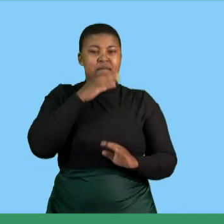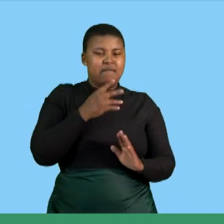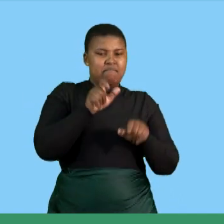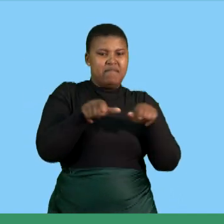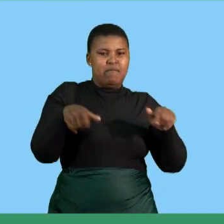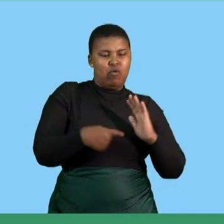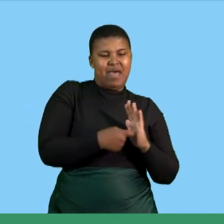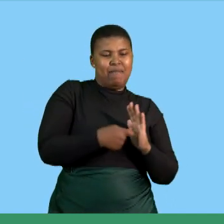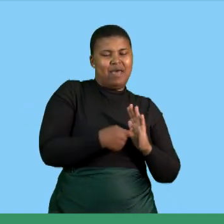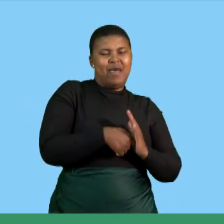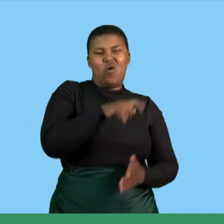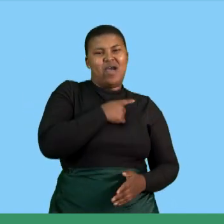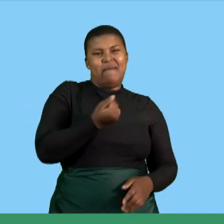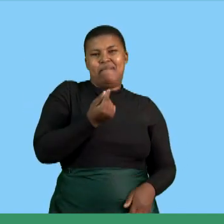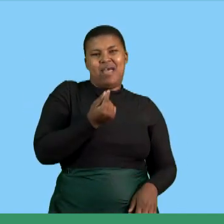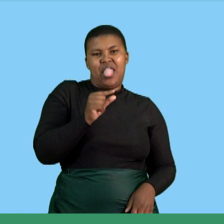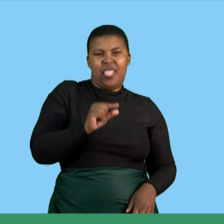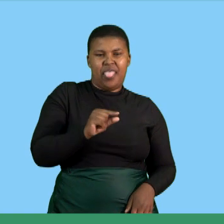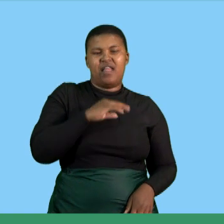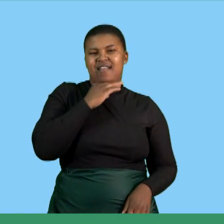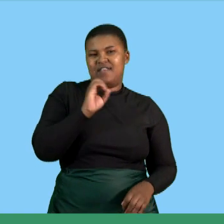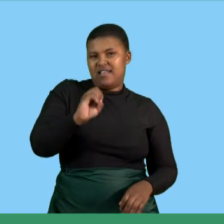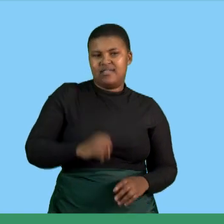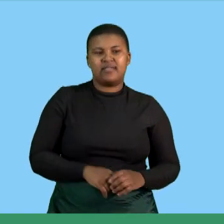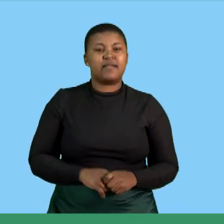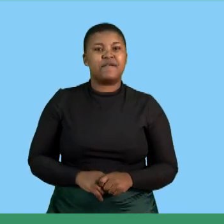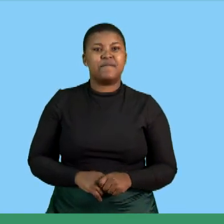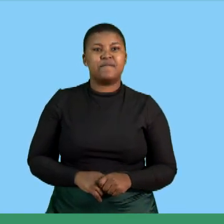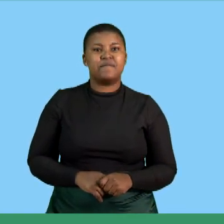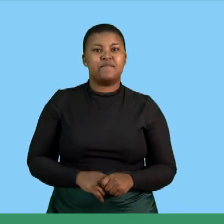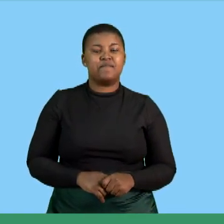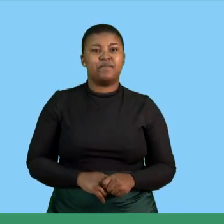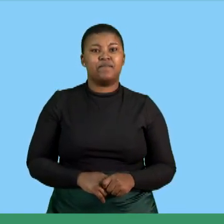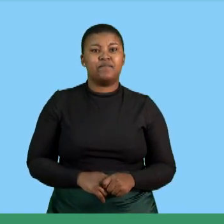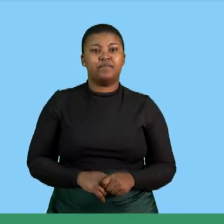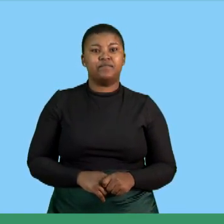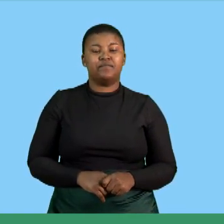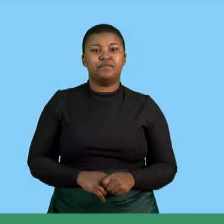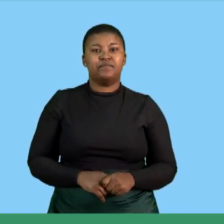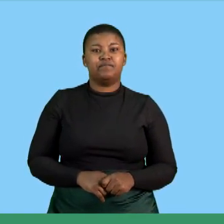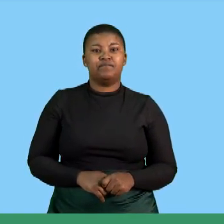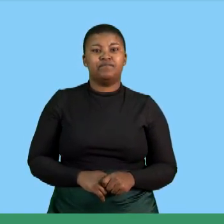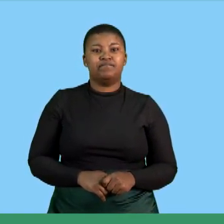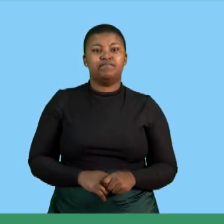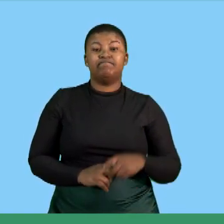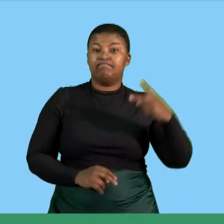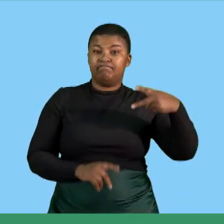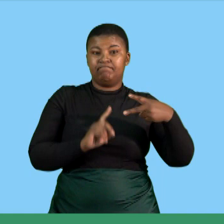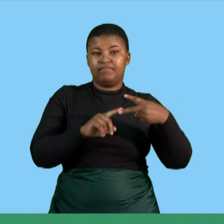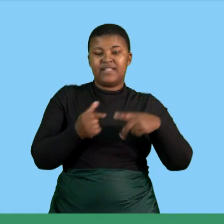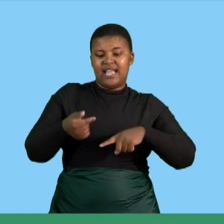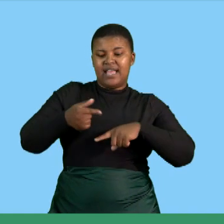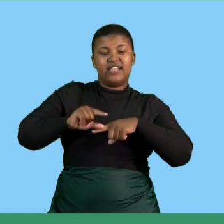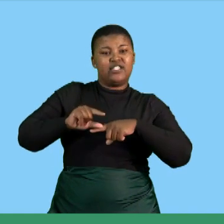in buying power or the value of money. The second one will be, for example, our